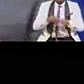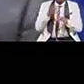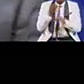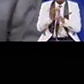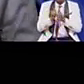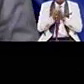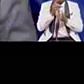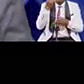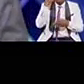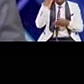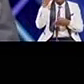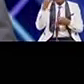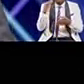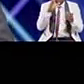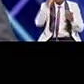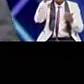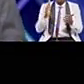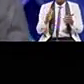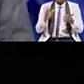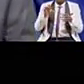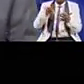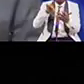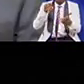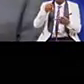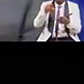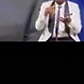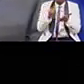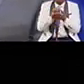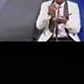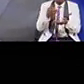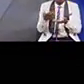you should bear fruit and your fruit will remain.